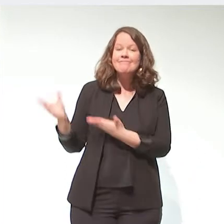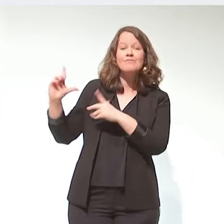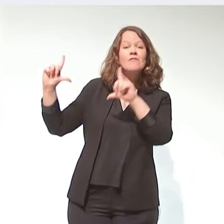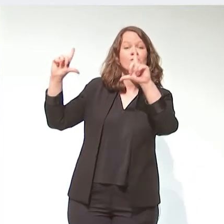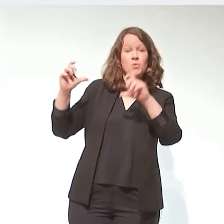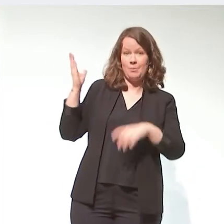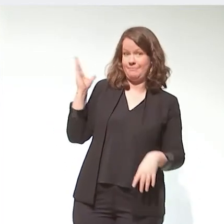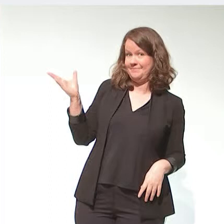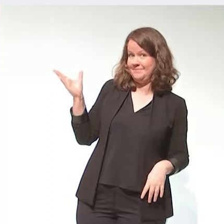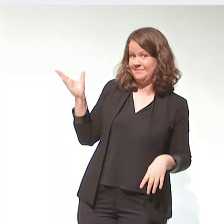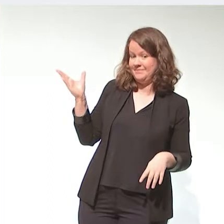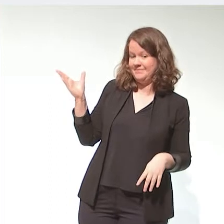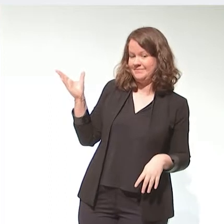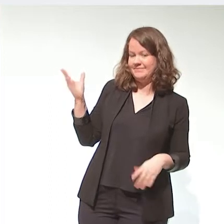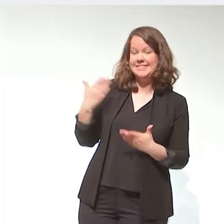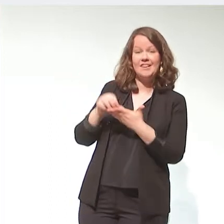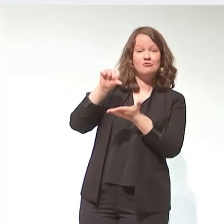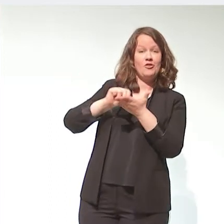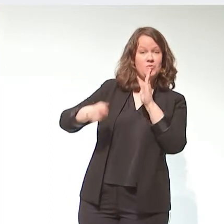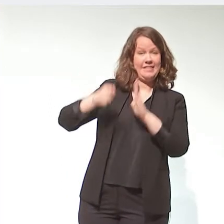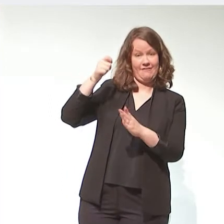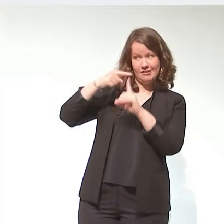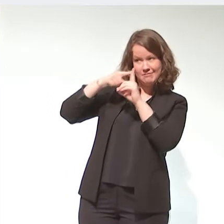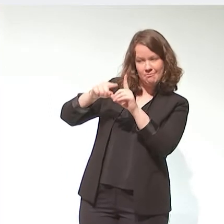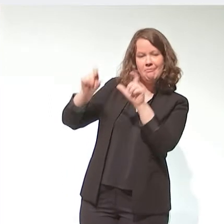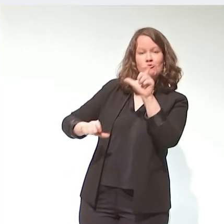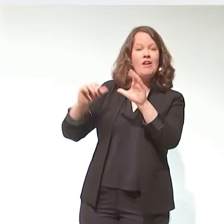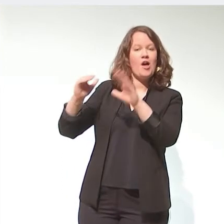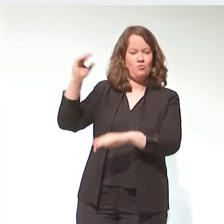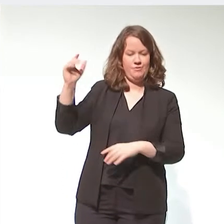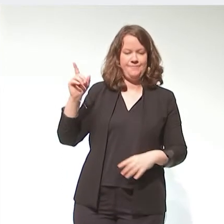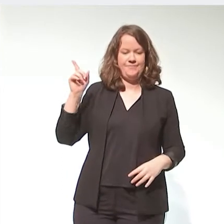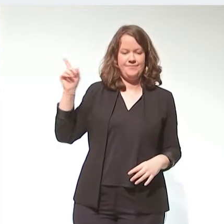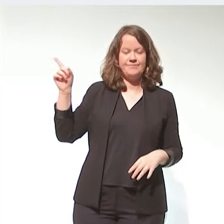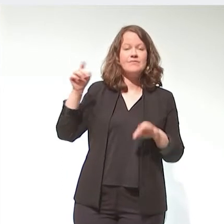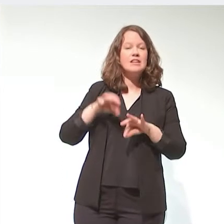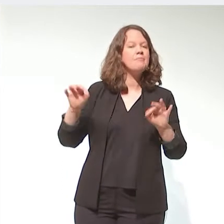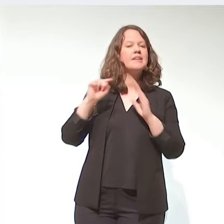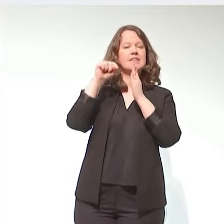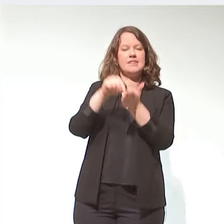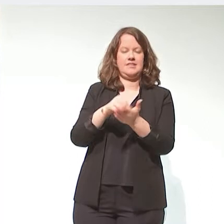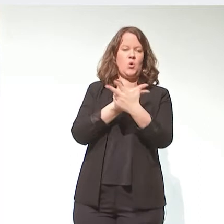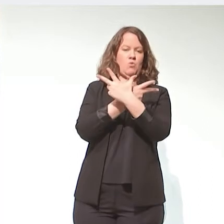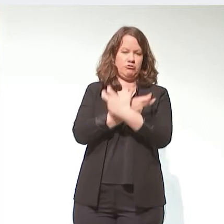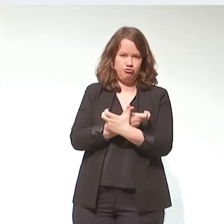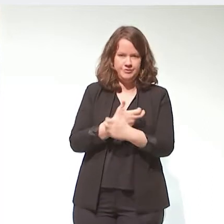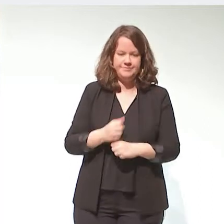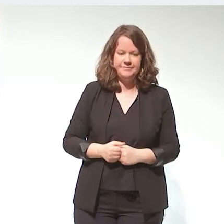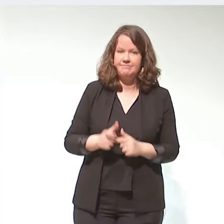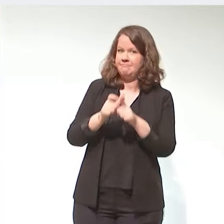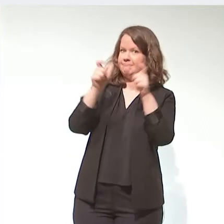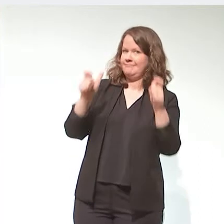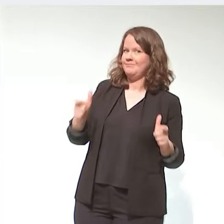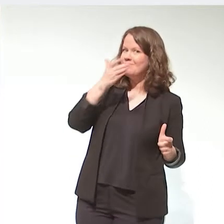in Austria. I think, yeah, you can see it here. Yeah, it's a beautiful building, a castle,